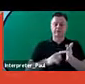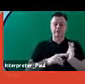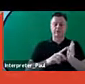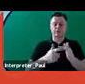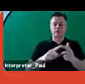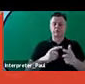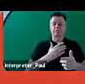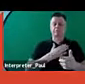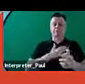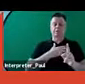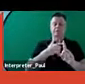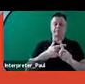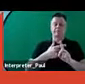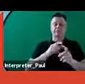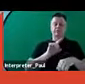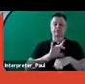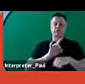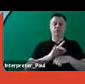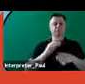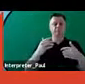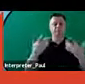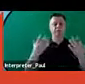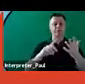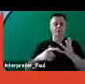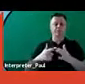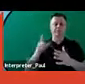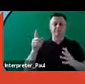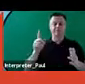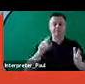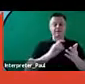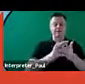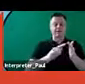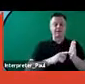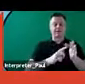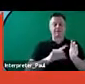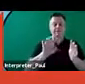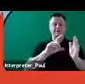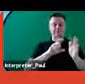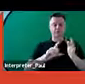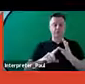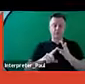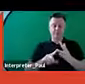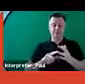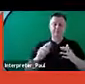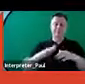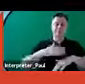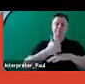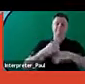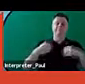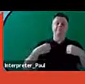MyPlus Consulting in the UK. Helen is the CEO of MyPlus Consulting and founder of the MyPlus